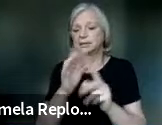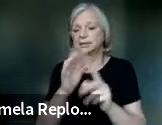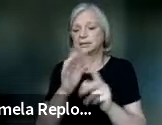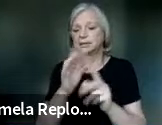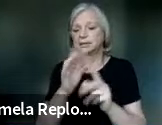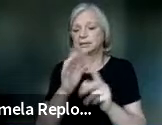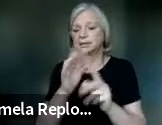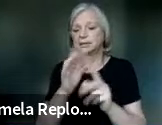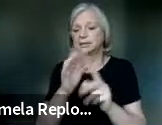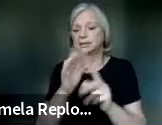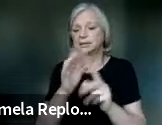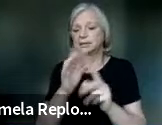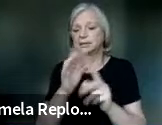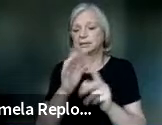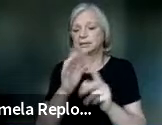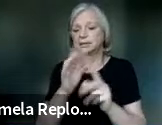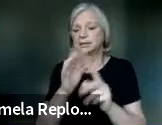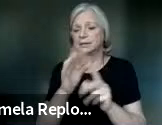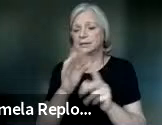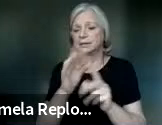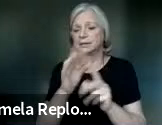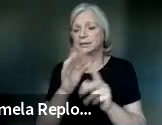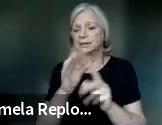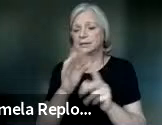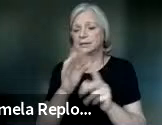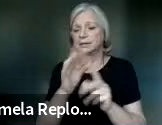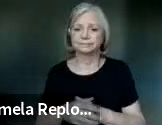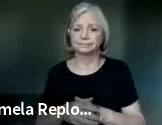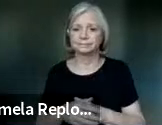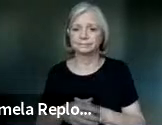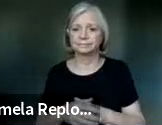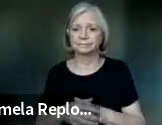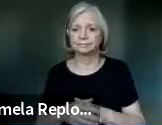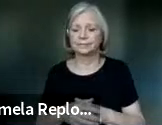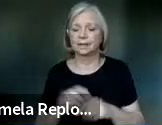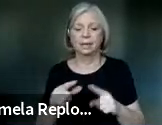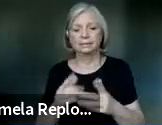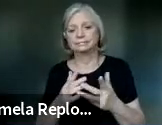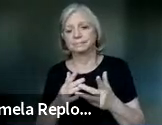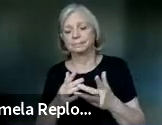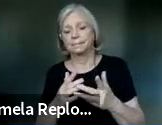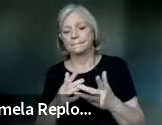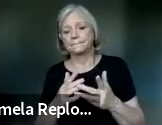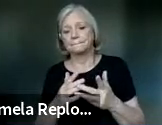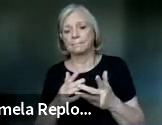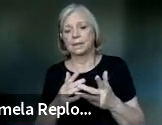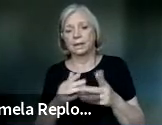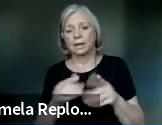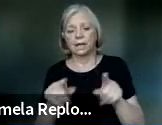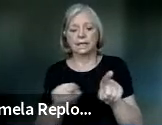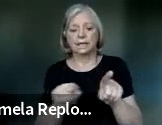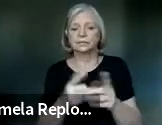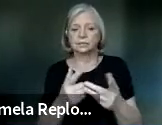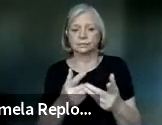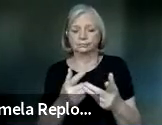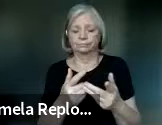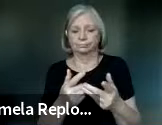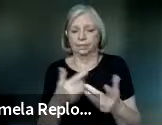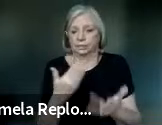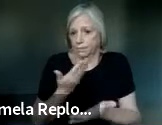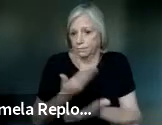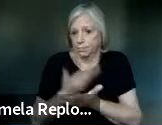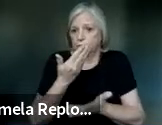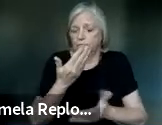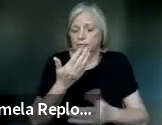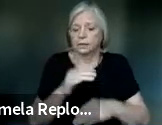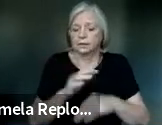we are now, where we are able to open up fully. And it's also a testament of the engagement